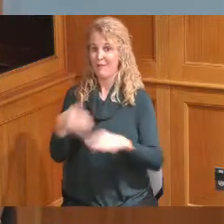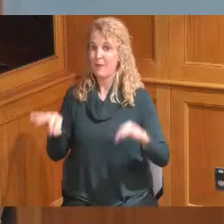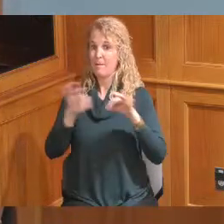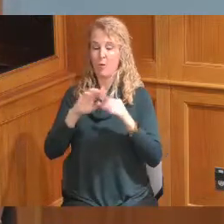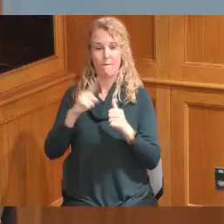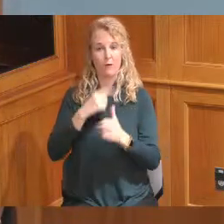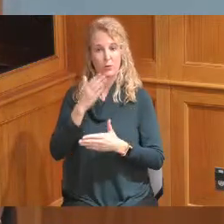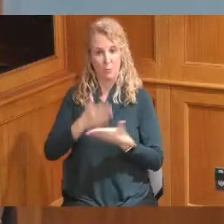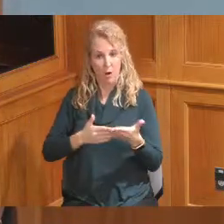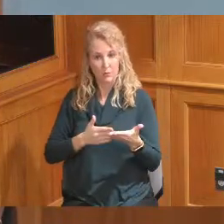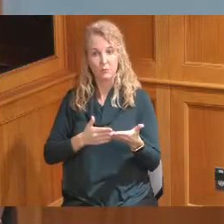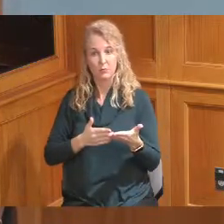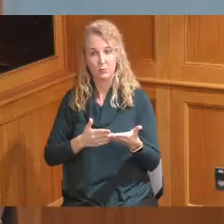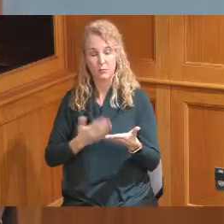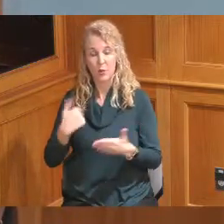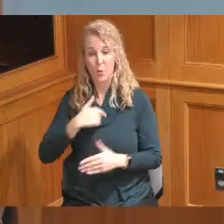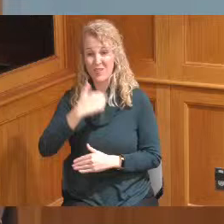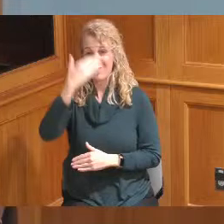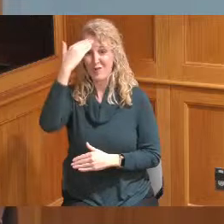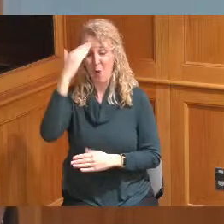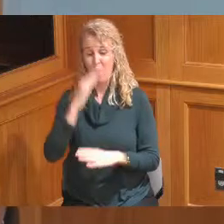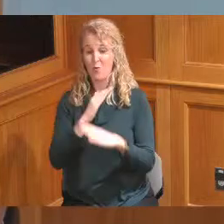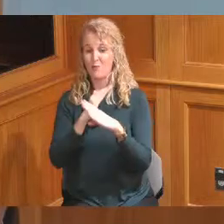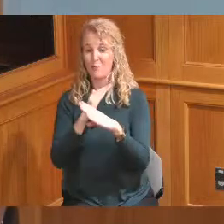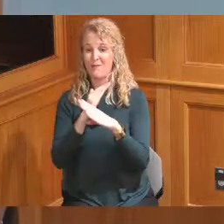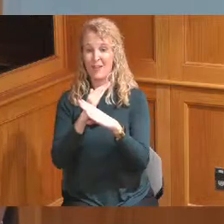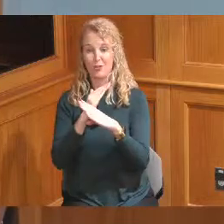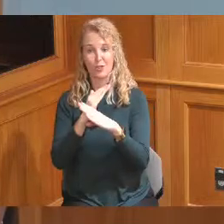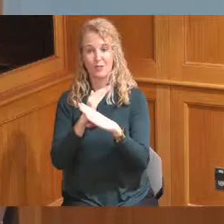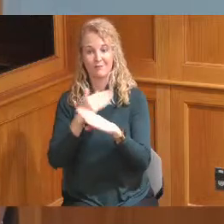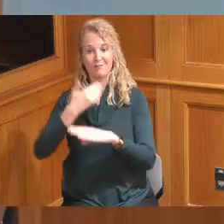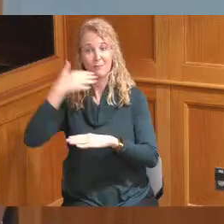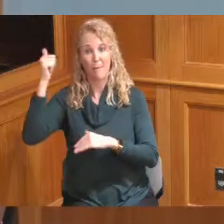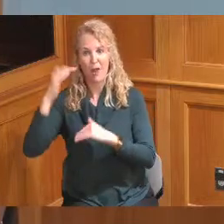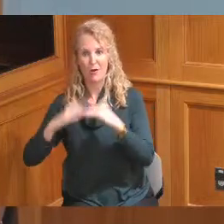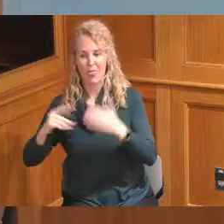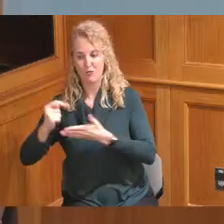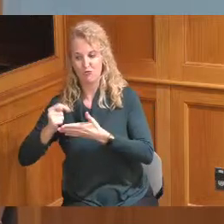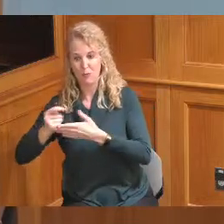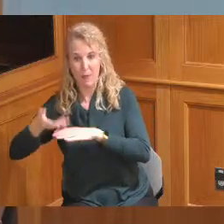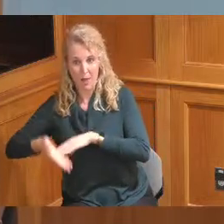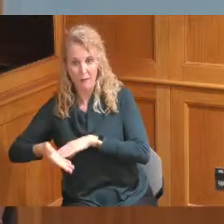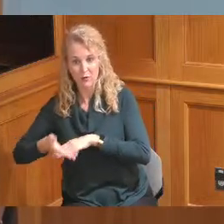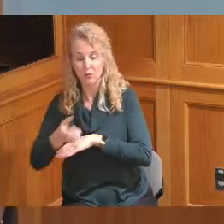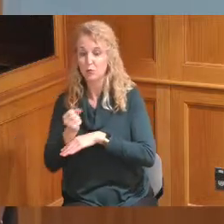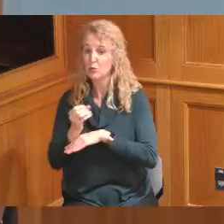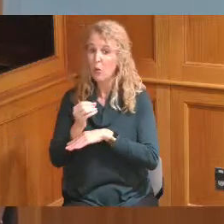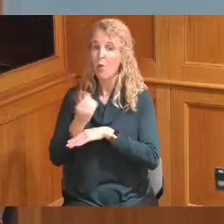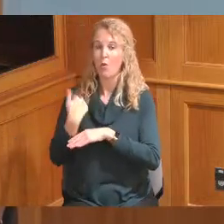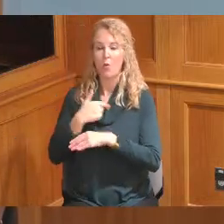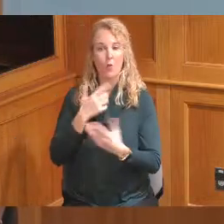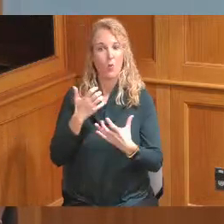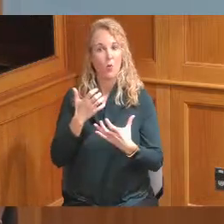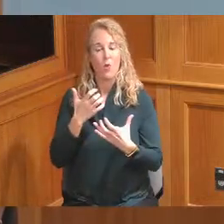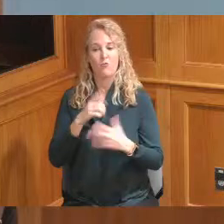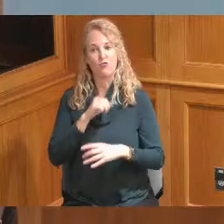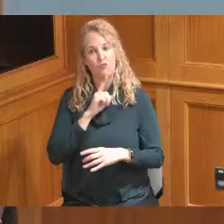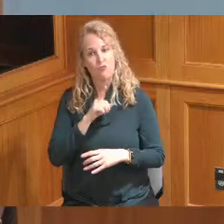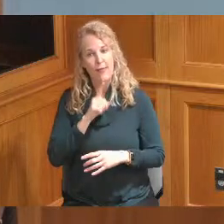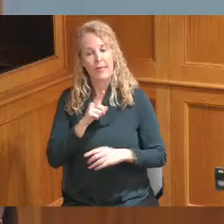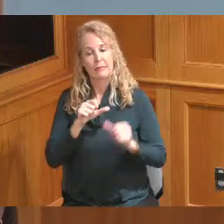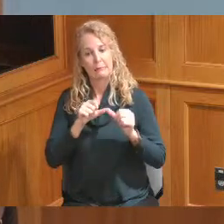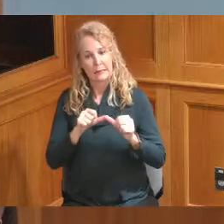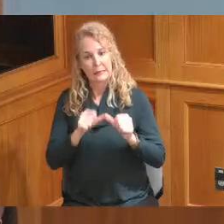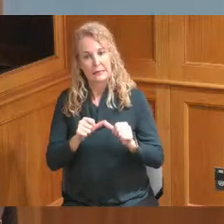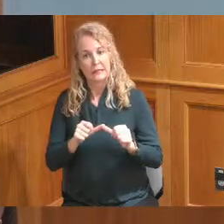an ounce of prevention is worth more than a pound of cure. So we believe that this fund will help us to continue